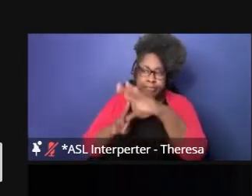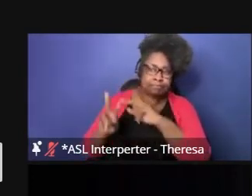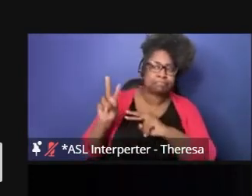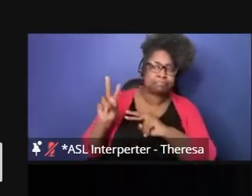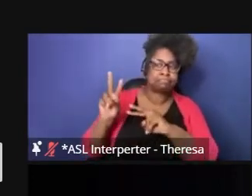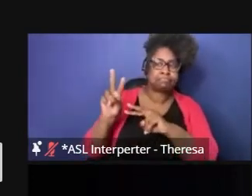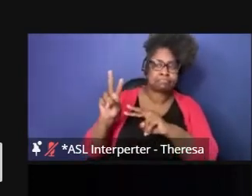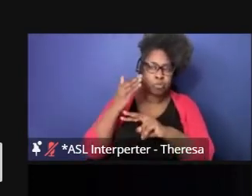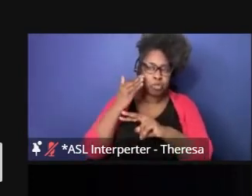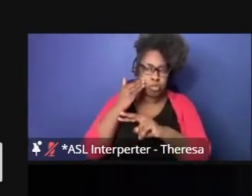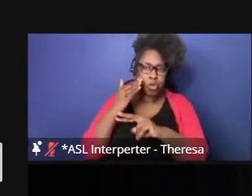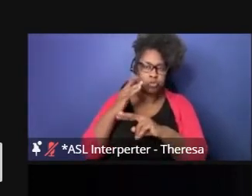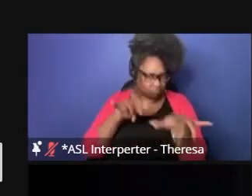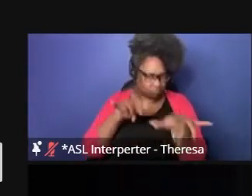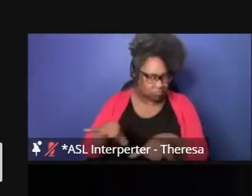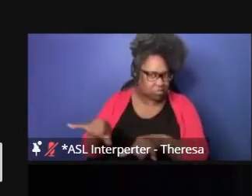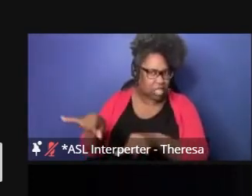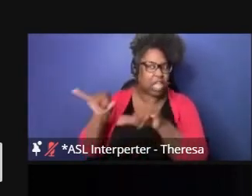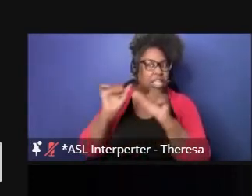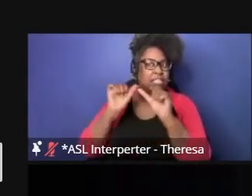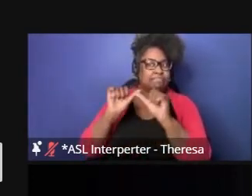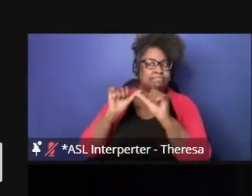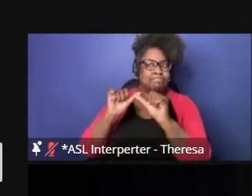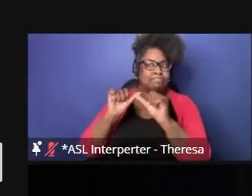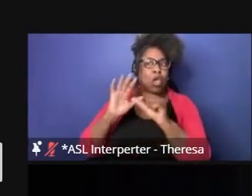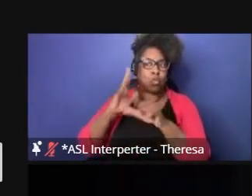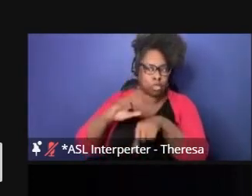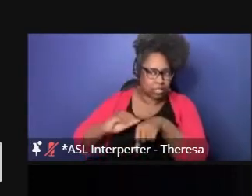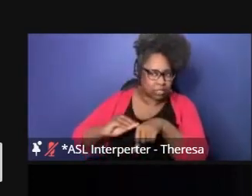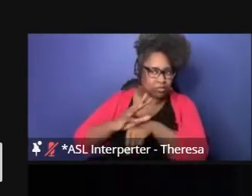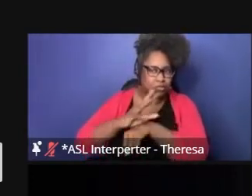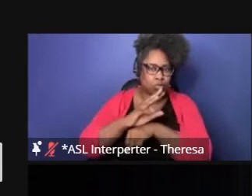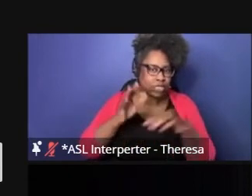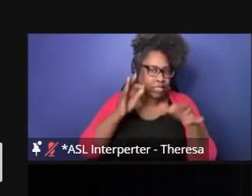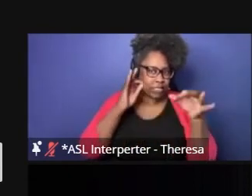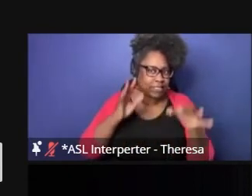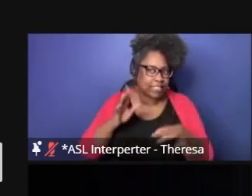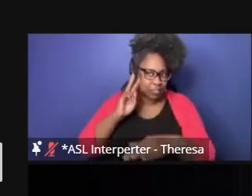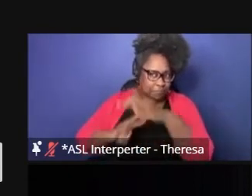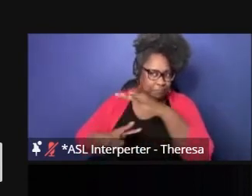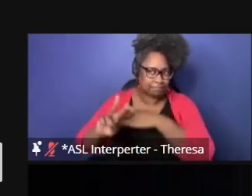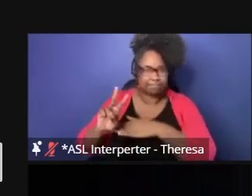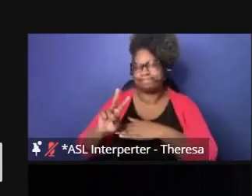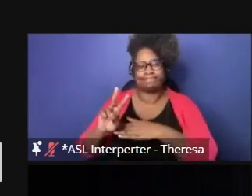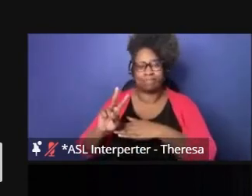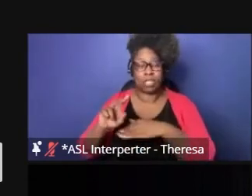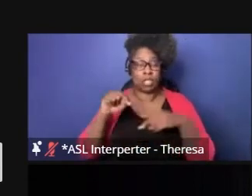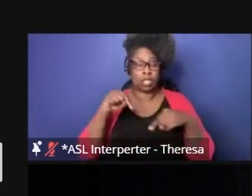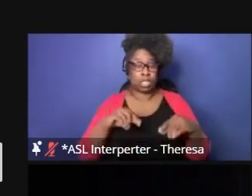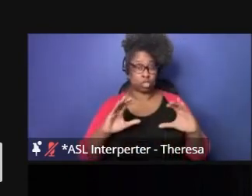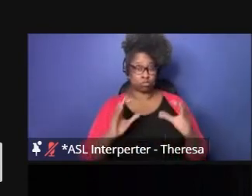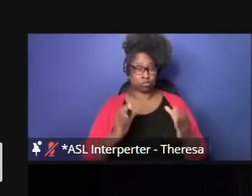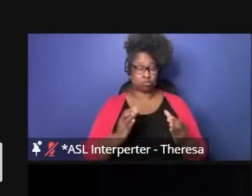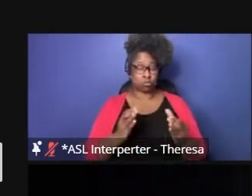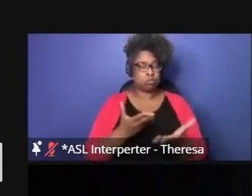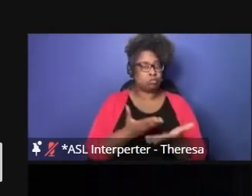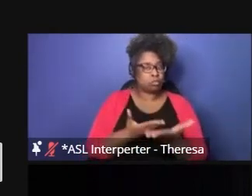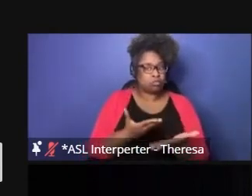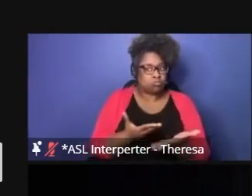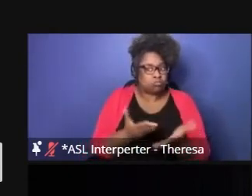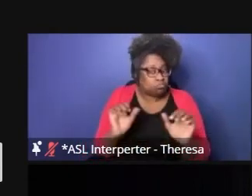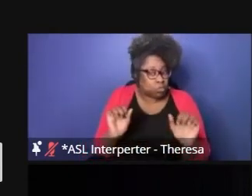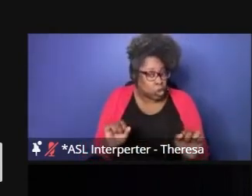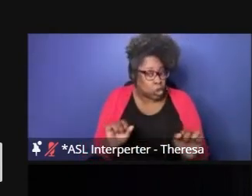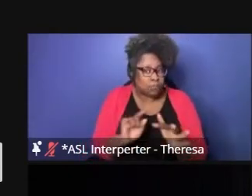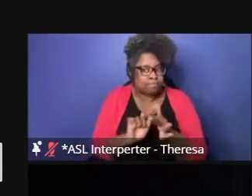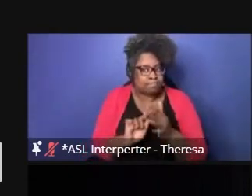it's going to influence various decisions. And so we have this group, which shows how the work could be done, but